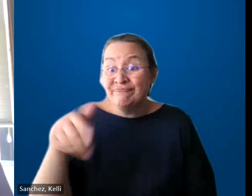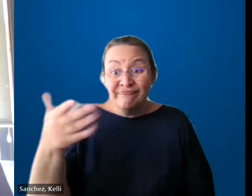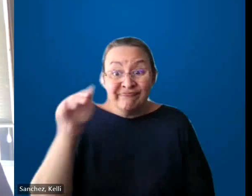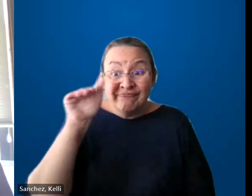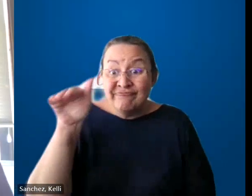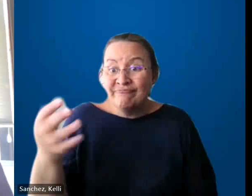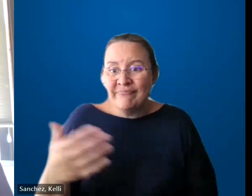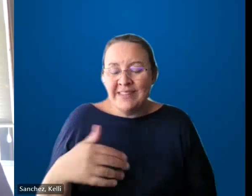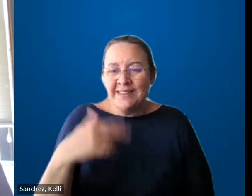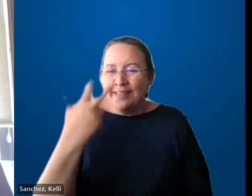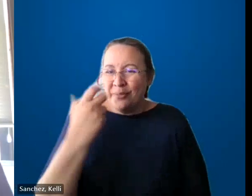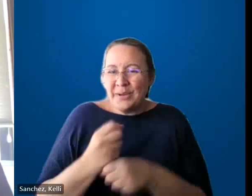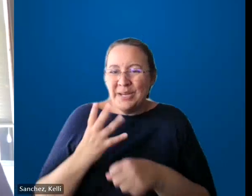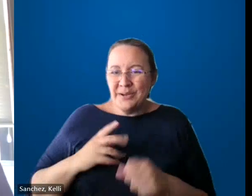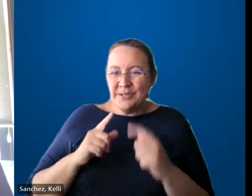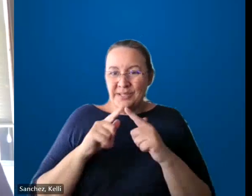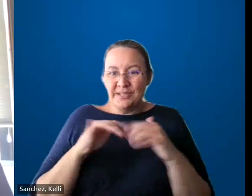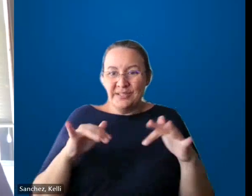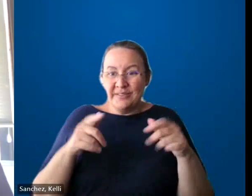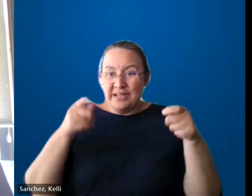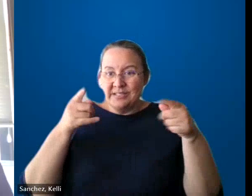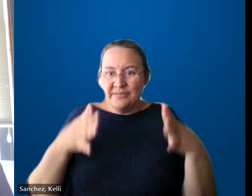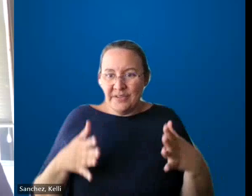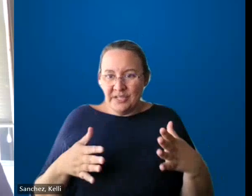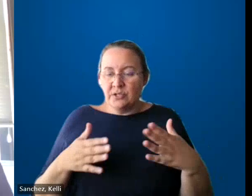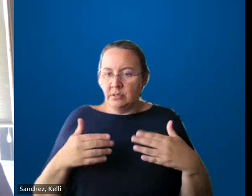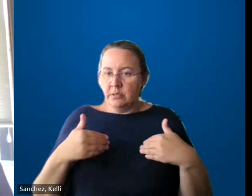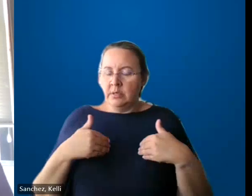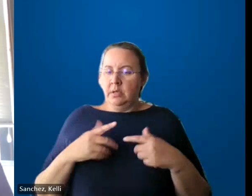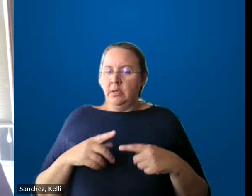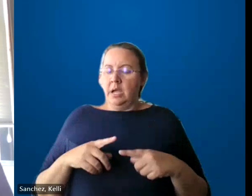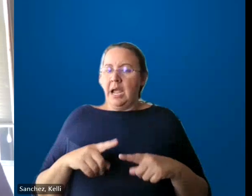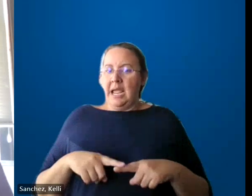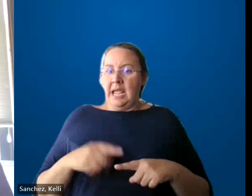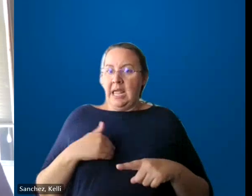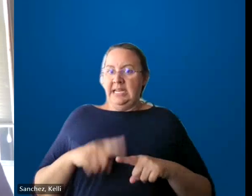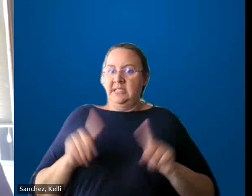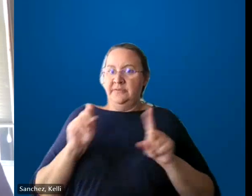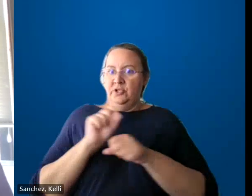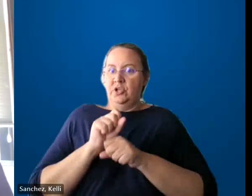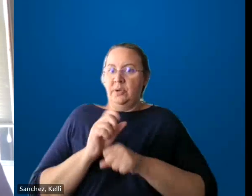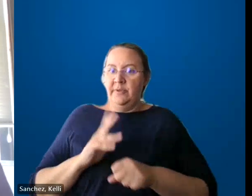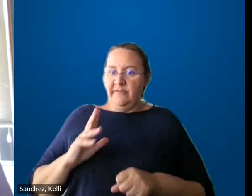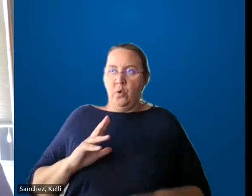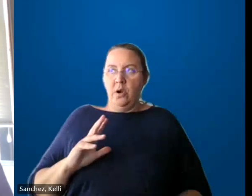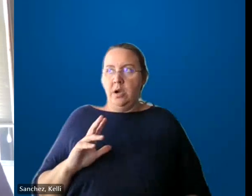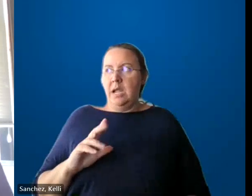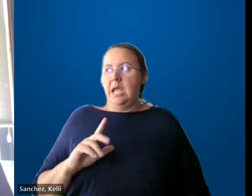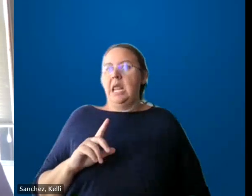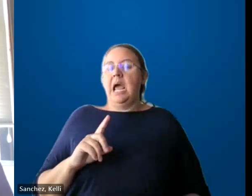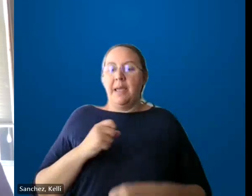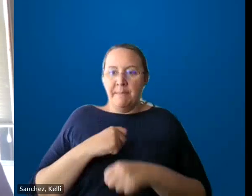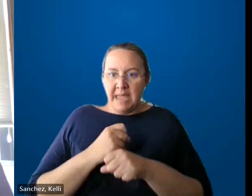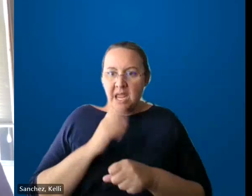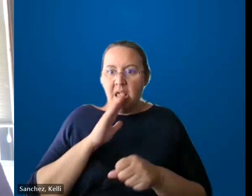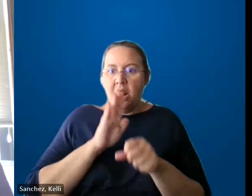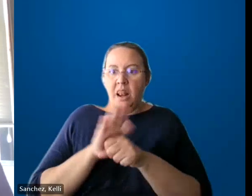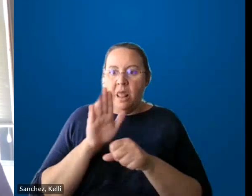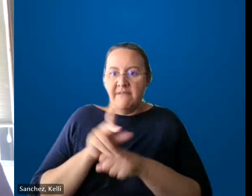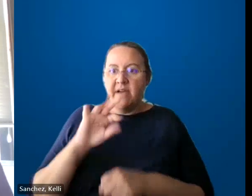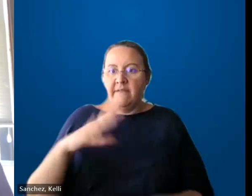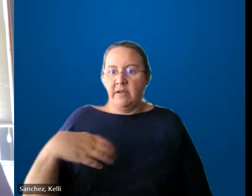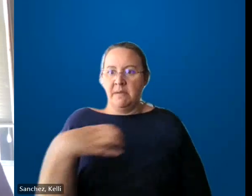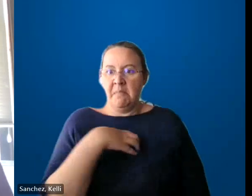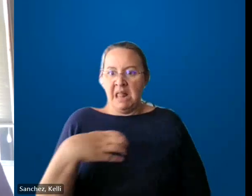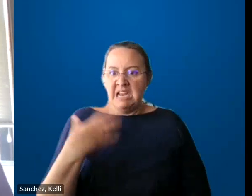even diversity director at Young People in Recovery. I had a different job entirely, and I just made enough of a fuss